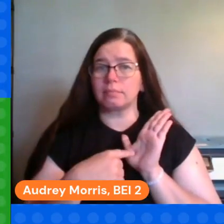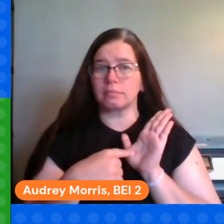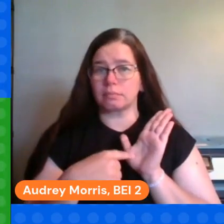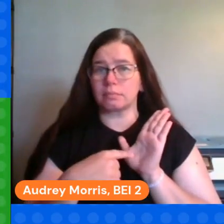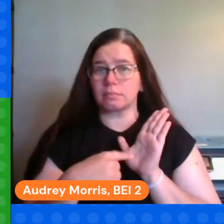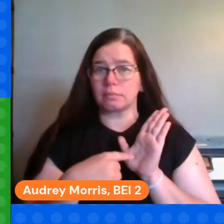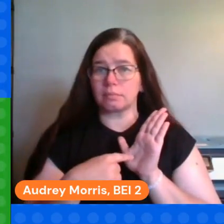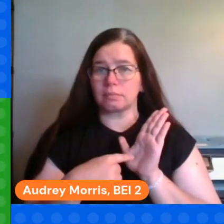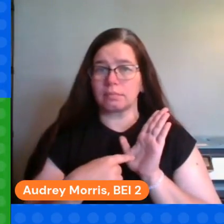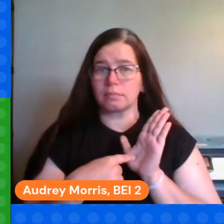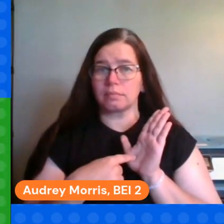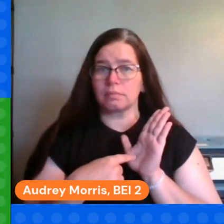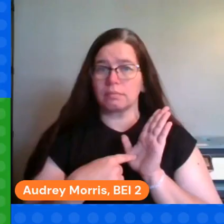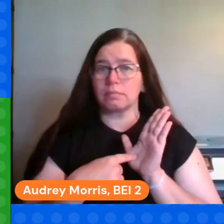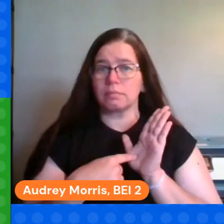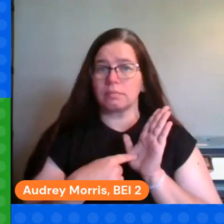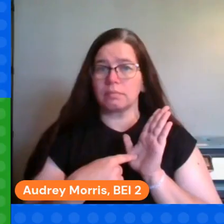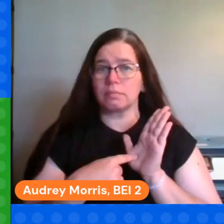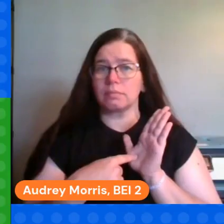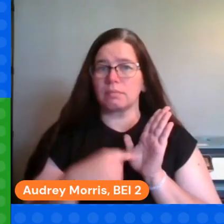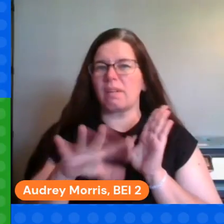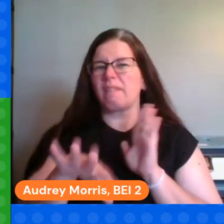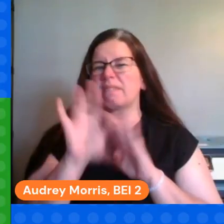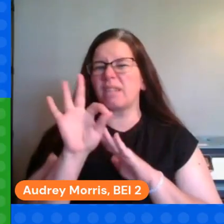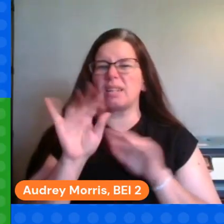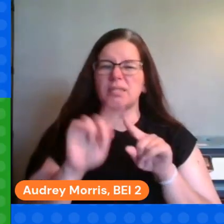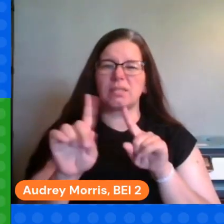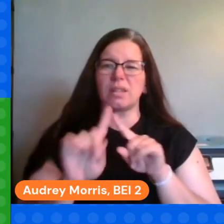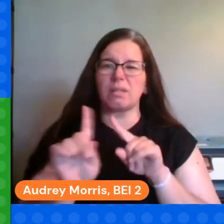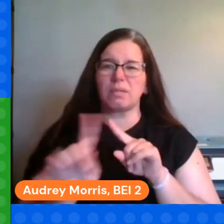can go there and find like this different